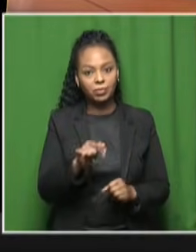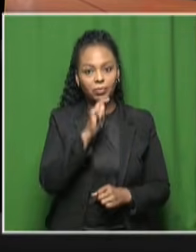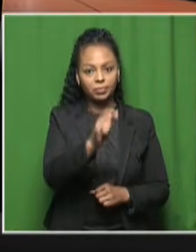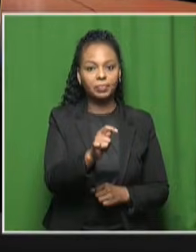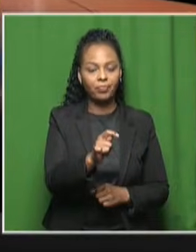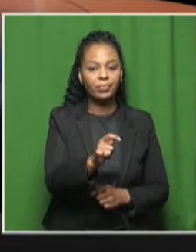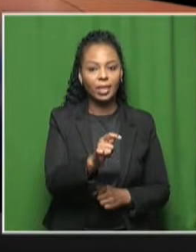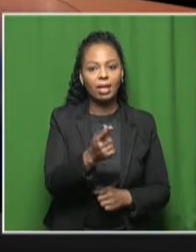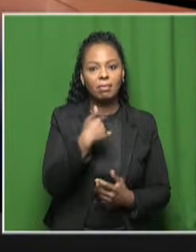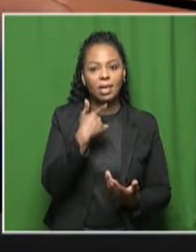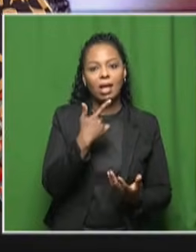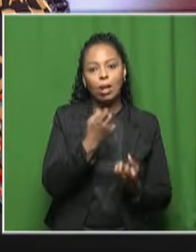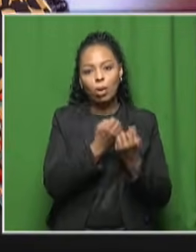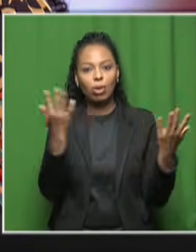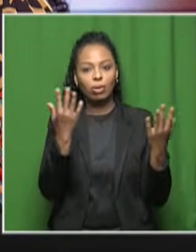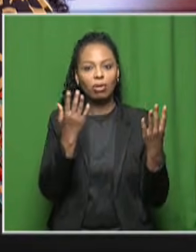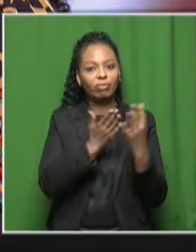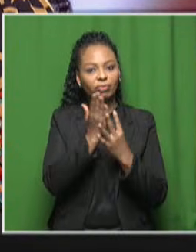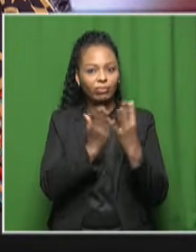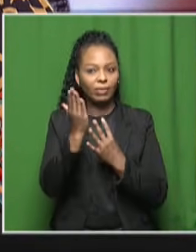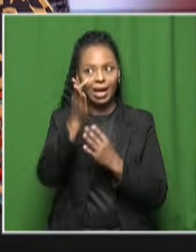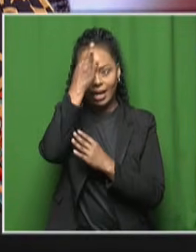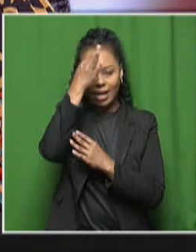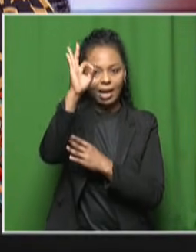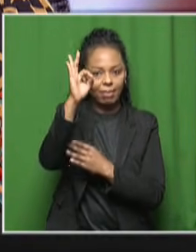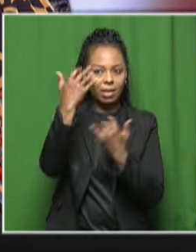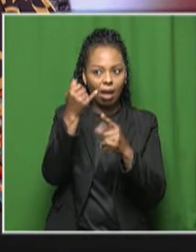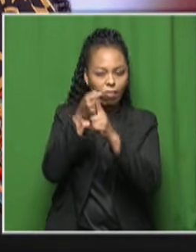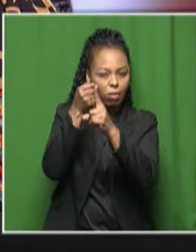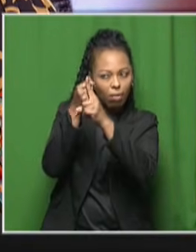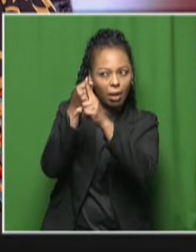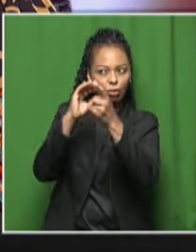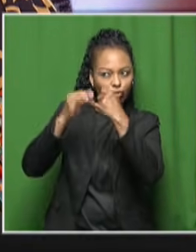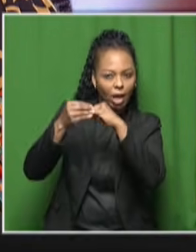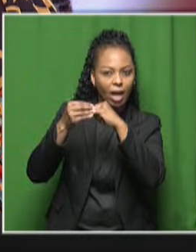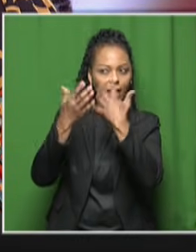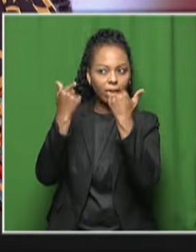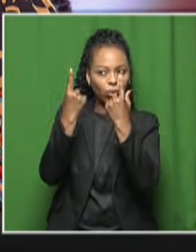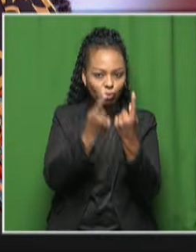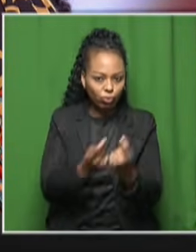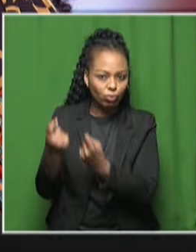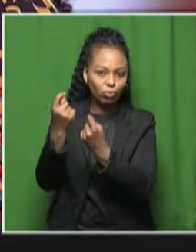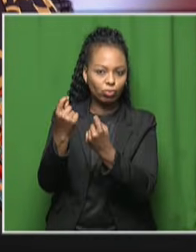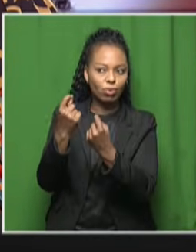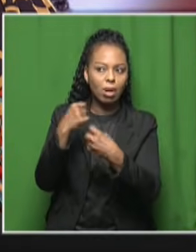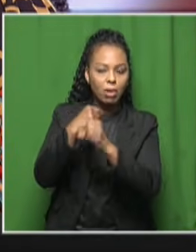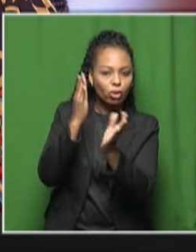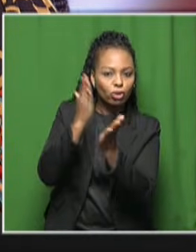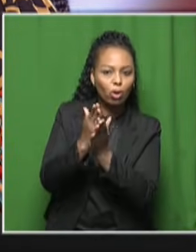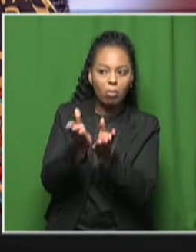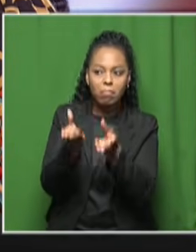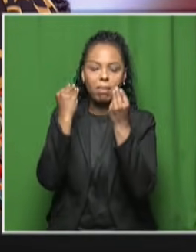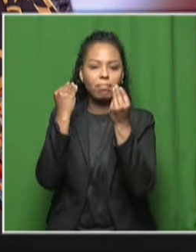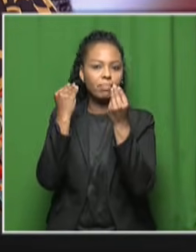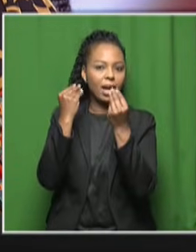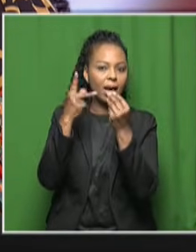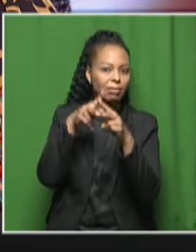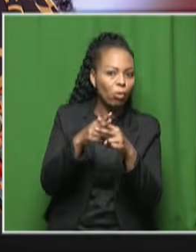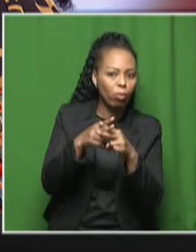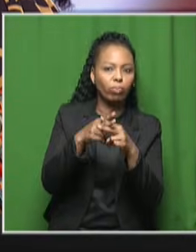lot of strides that government has tried to make an impact on getting these devices and getting